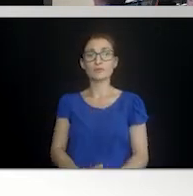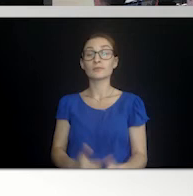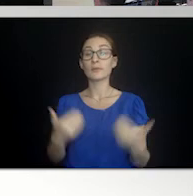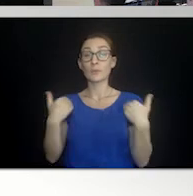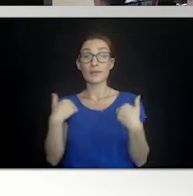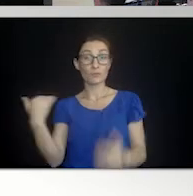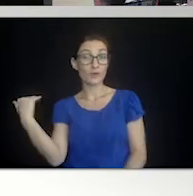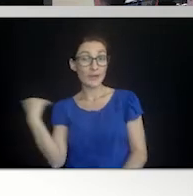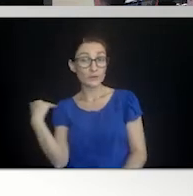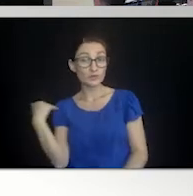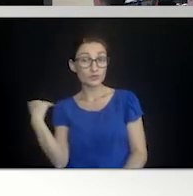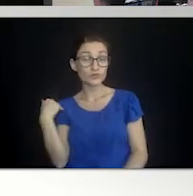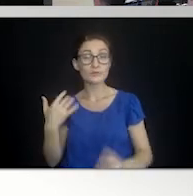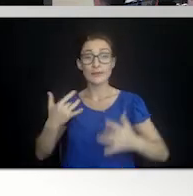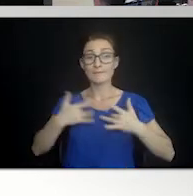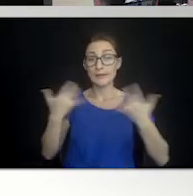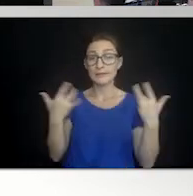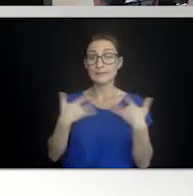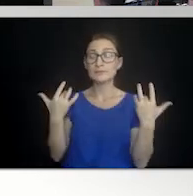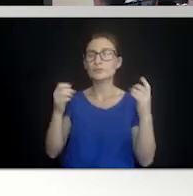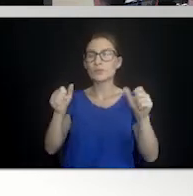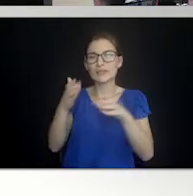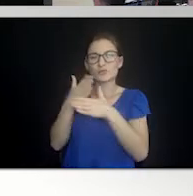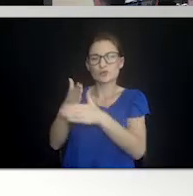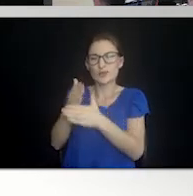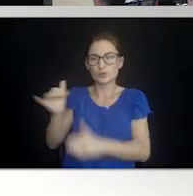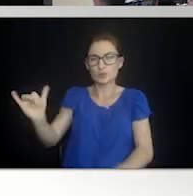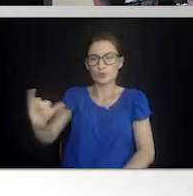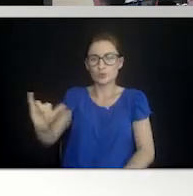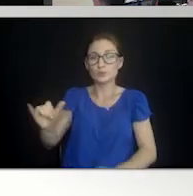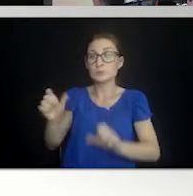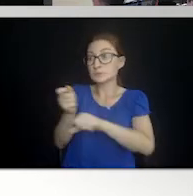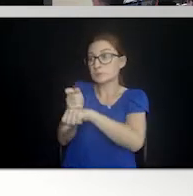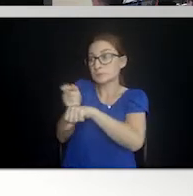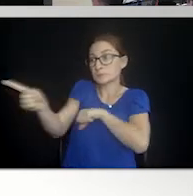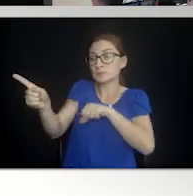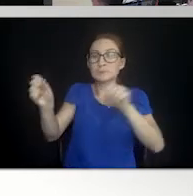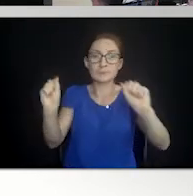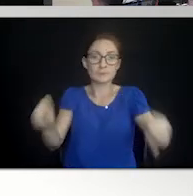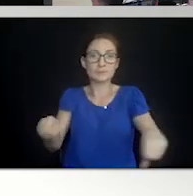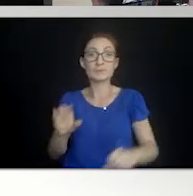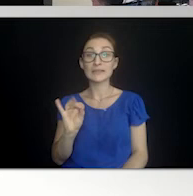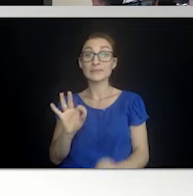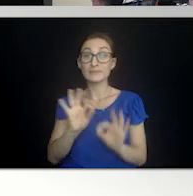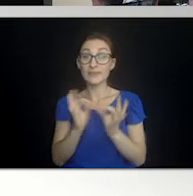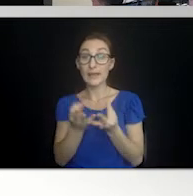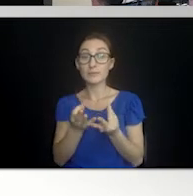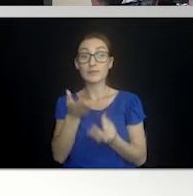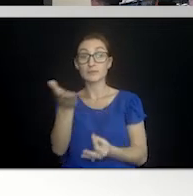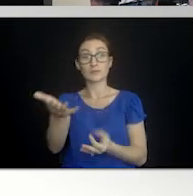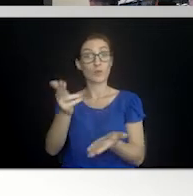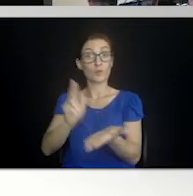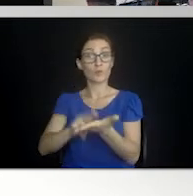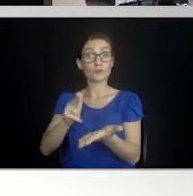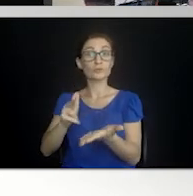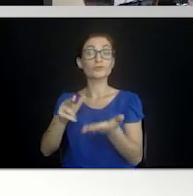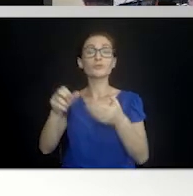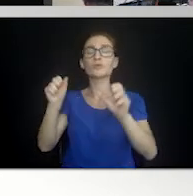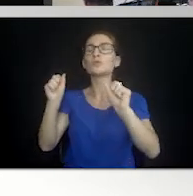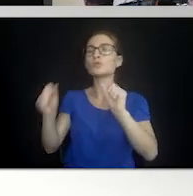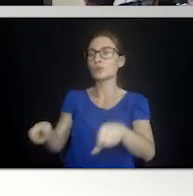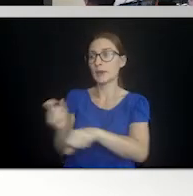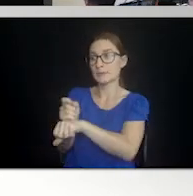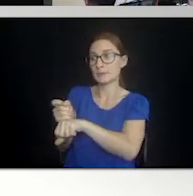reminders as well as events, and you can share those with individuals too. So if Say a family member is on here and you want to let them